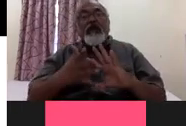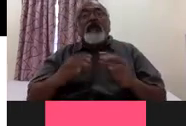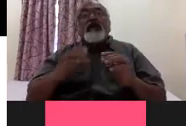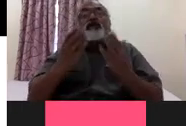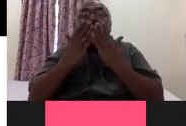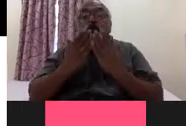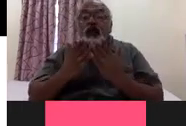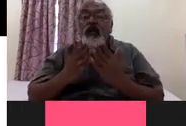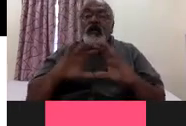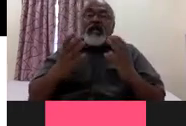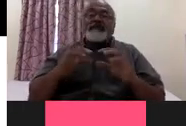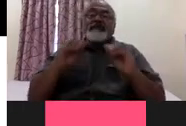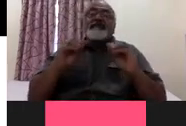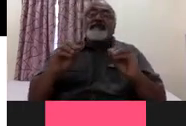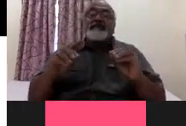or like to.